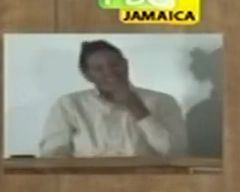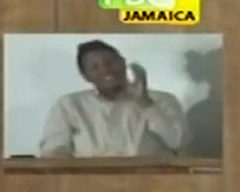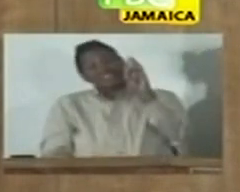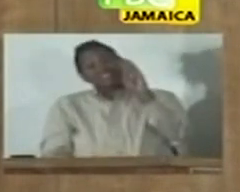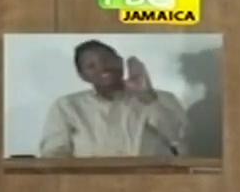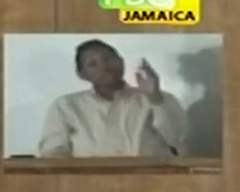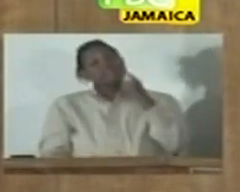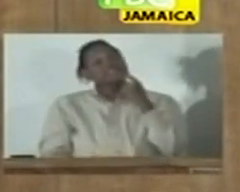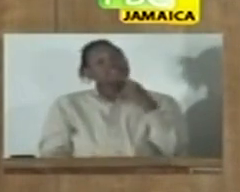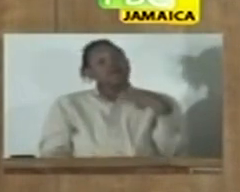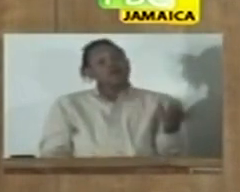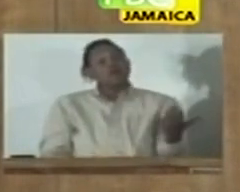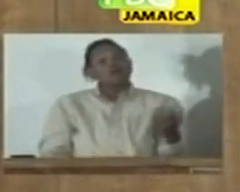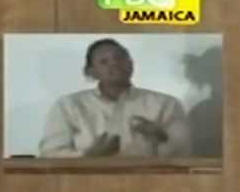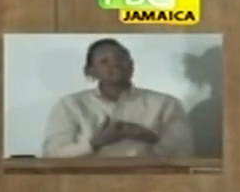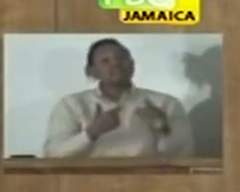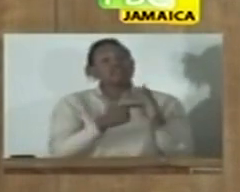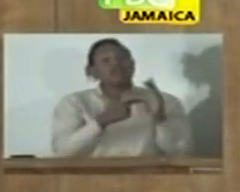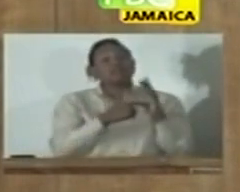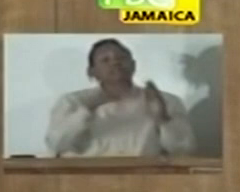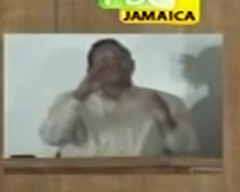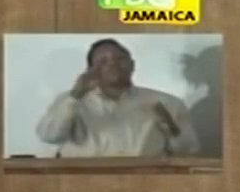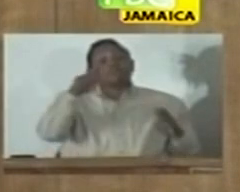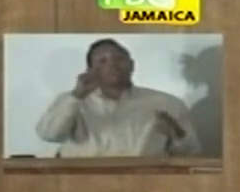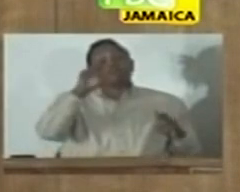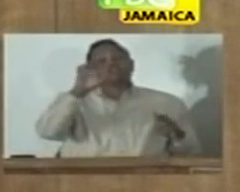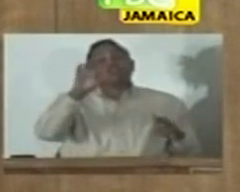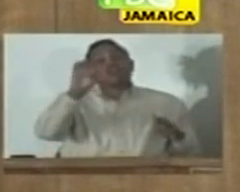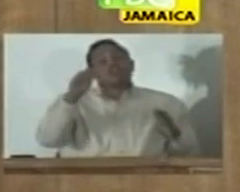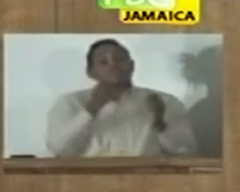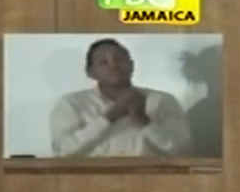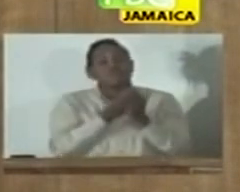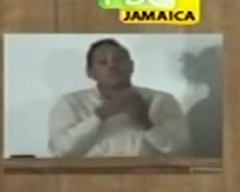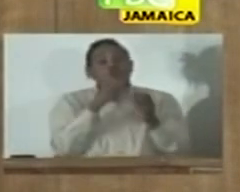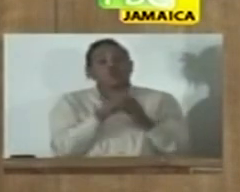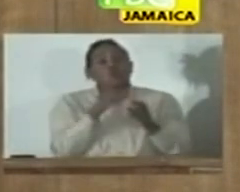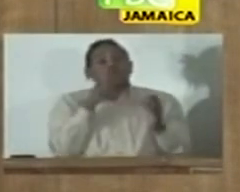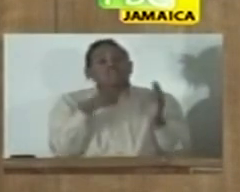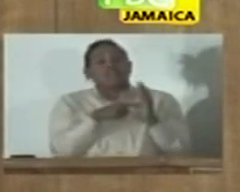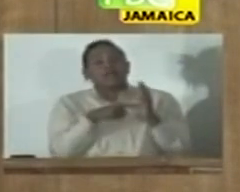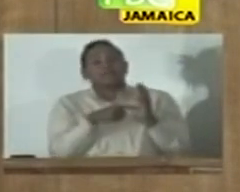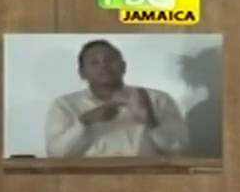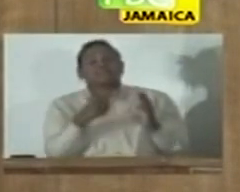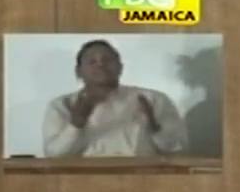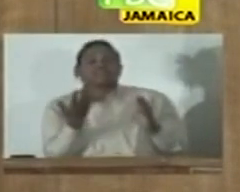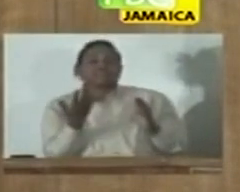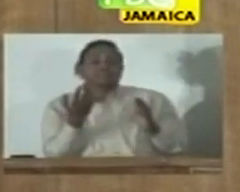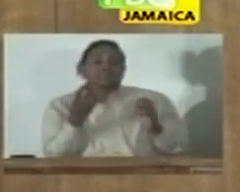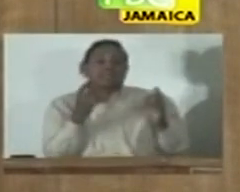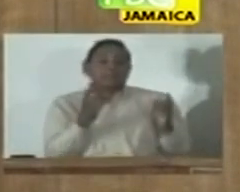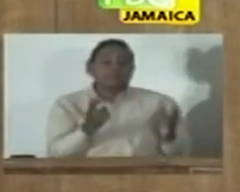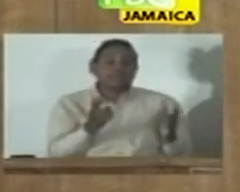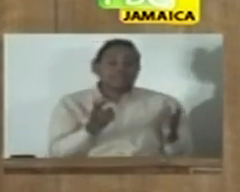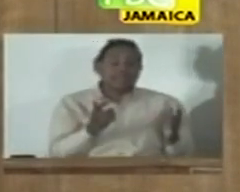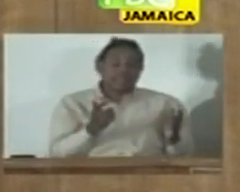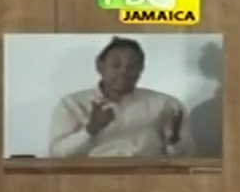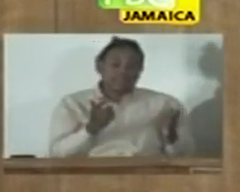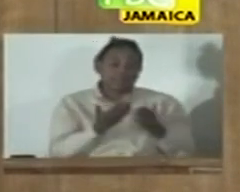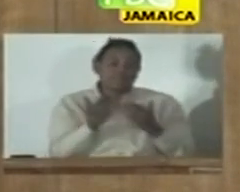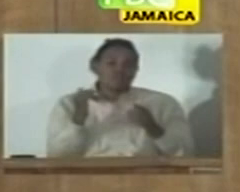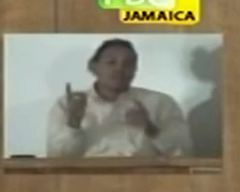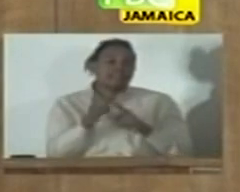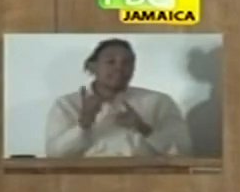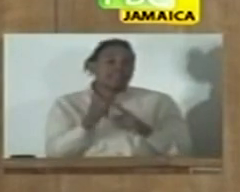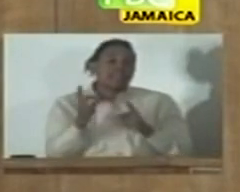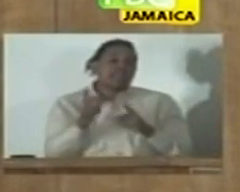6B says the liability of the Petro-Carib Fund, including a share of liability immediately before that date,